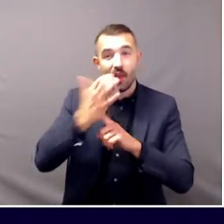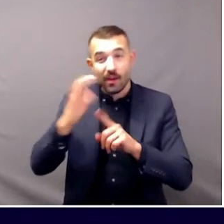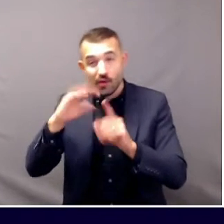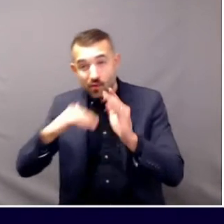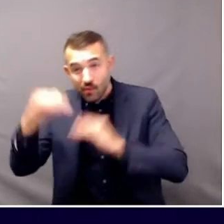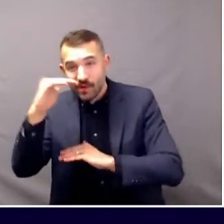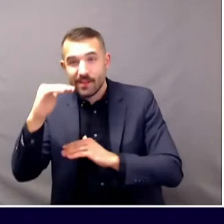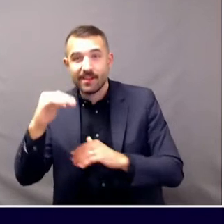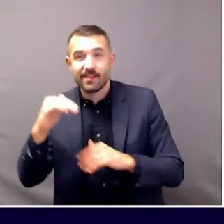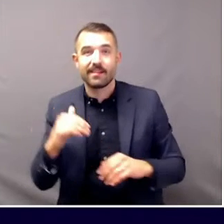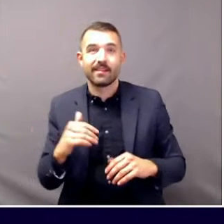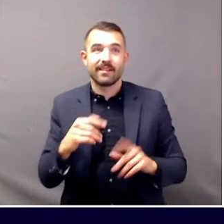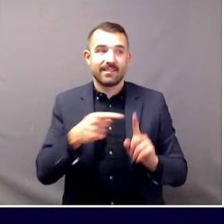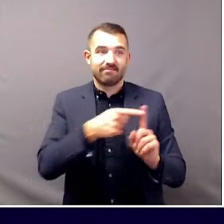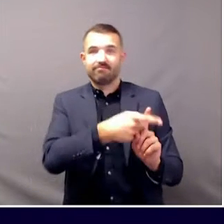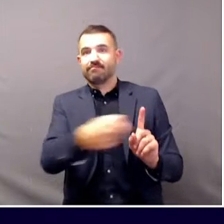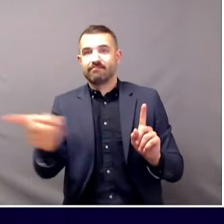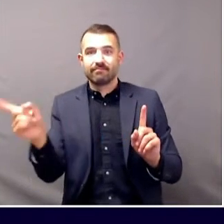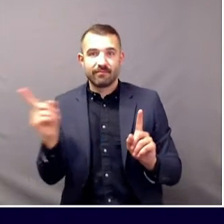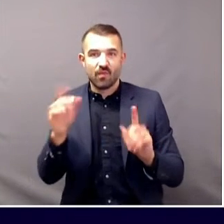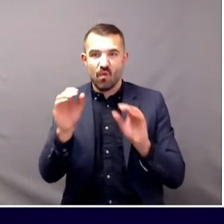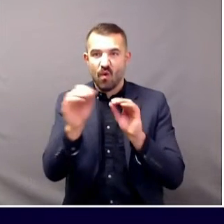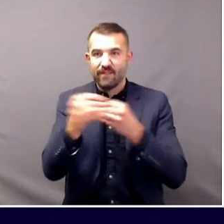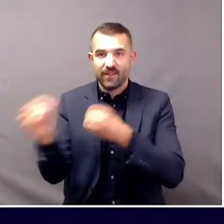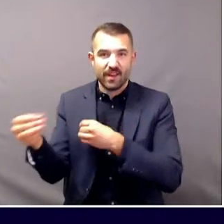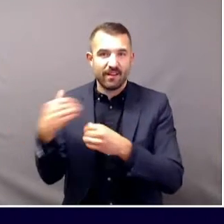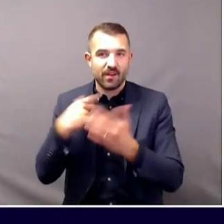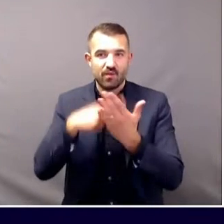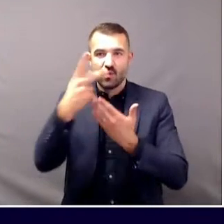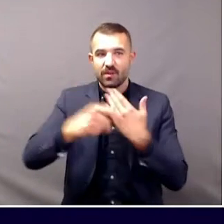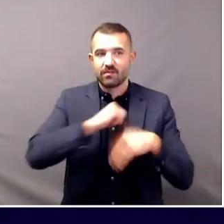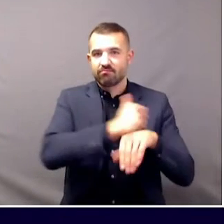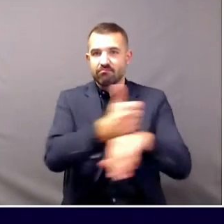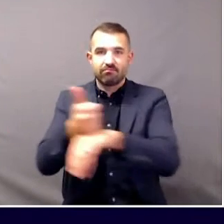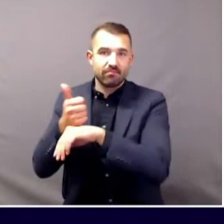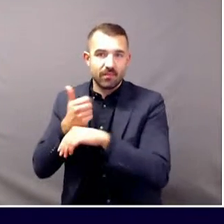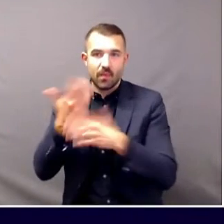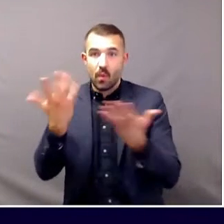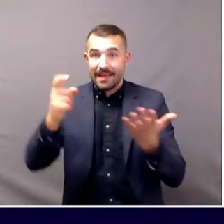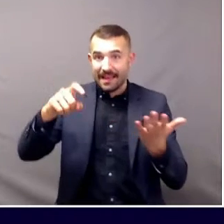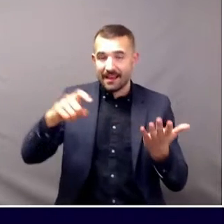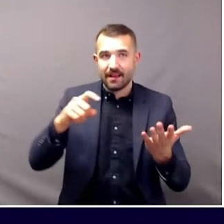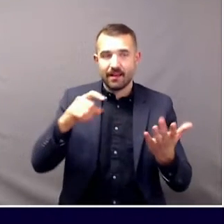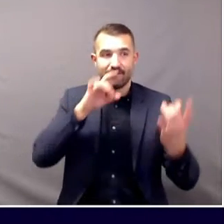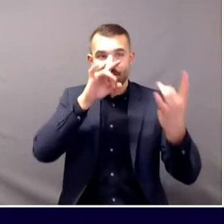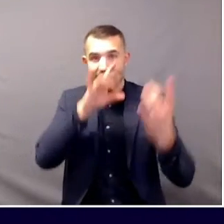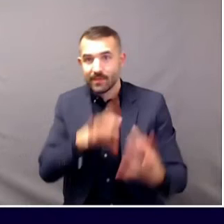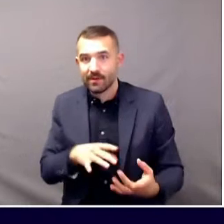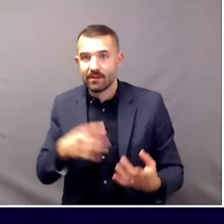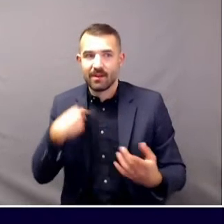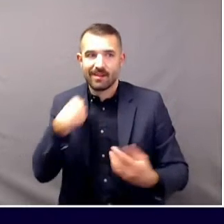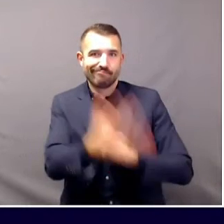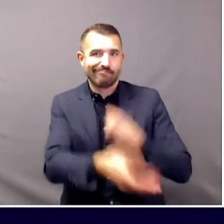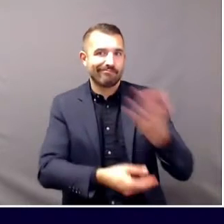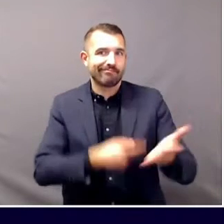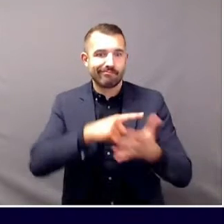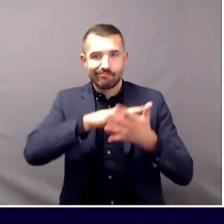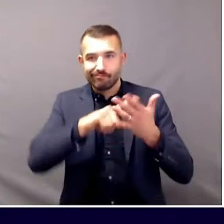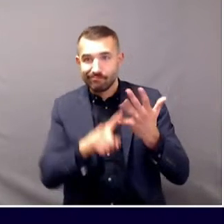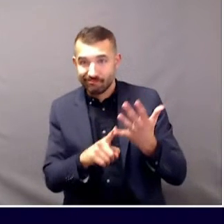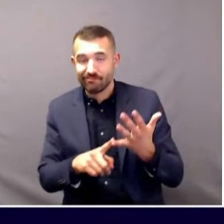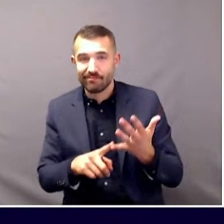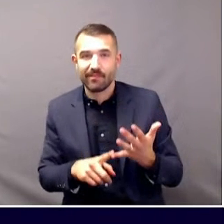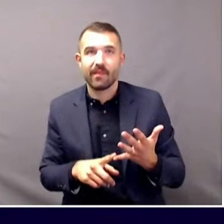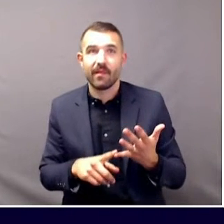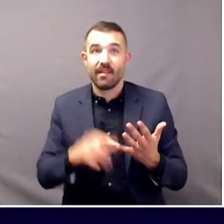designing programs, implementing programs, giving us feedback on what we could be doing better. So that initiative is ongoing through the end of the year when the